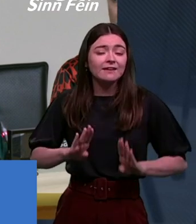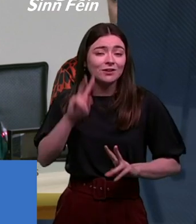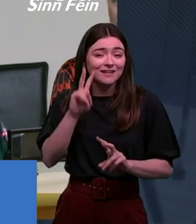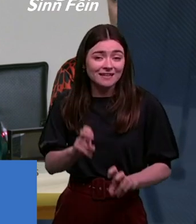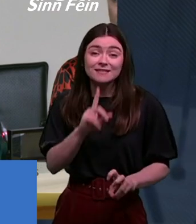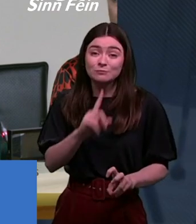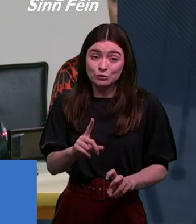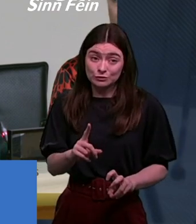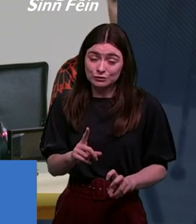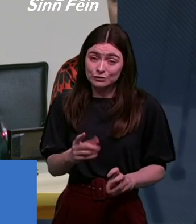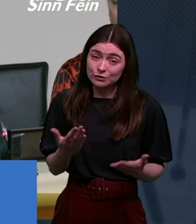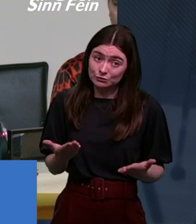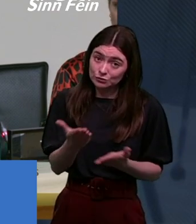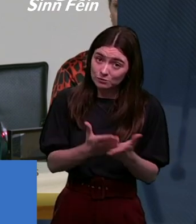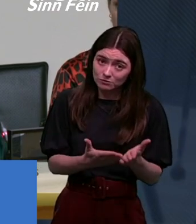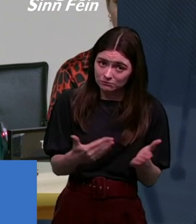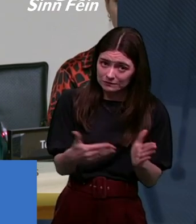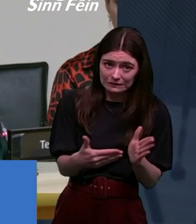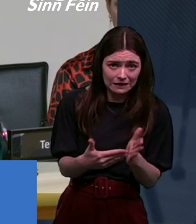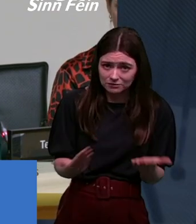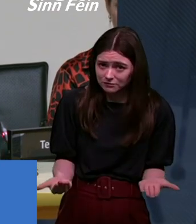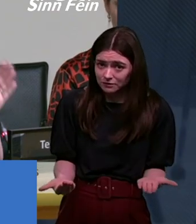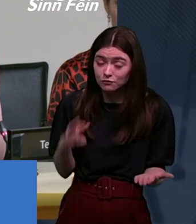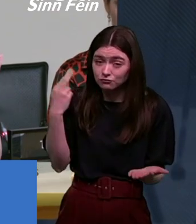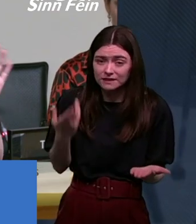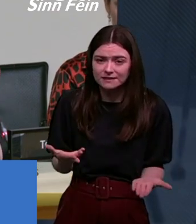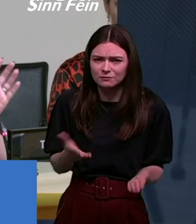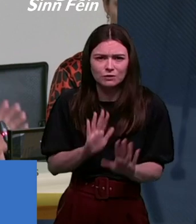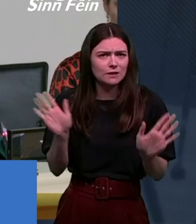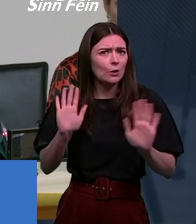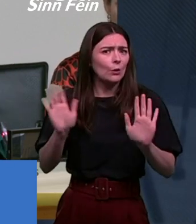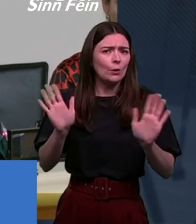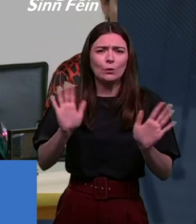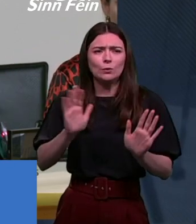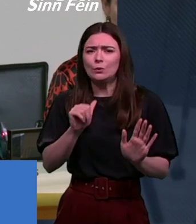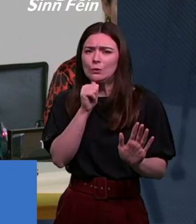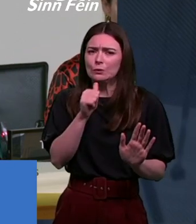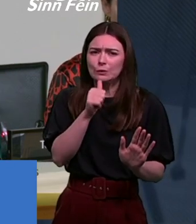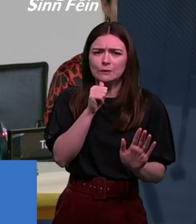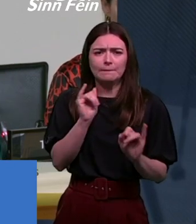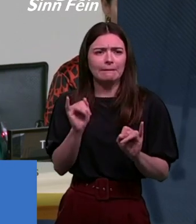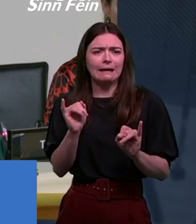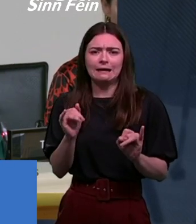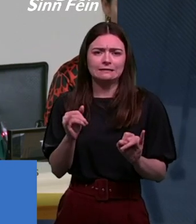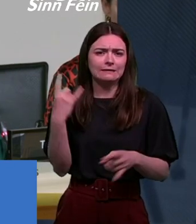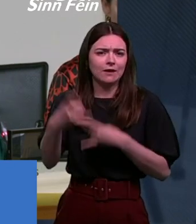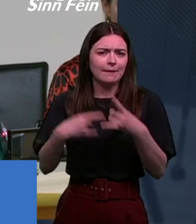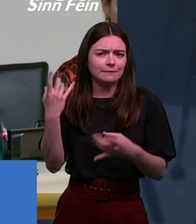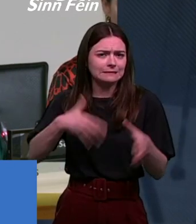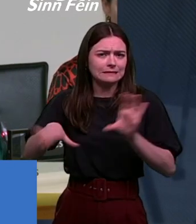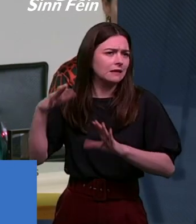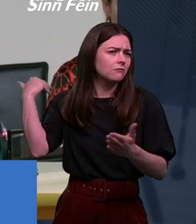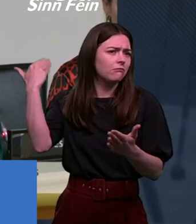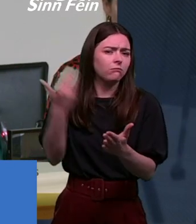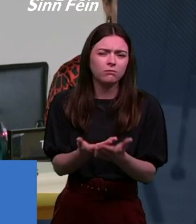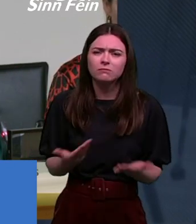said, those are justified. We're not going to sit here and say, oh no, nothing wrong has ever happened in the science. It has.